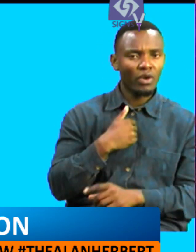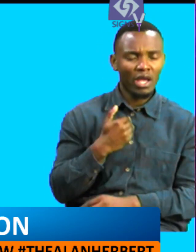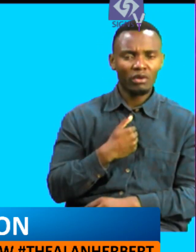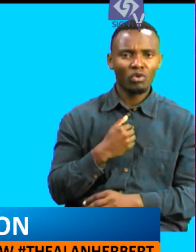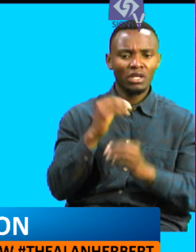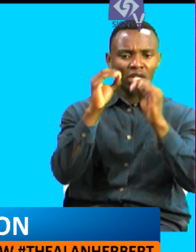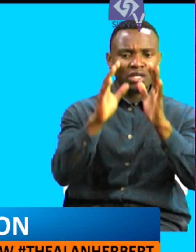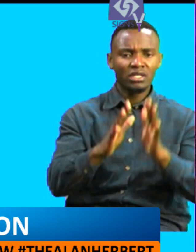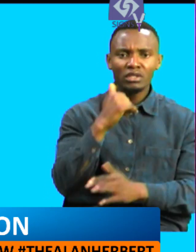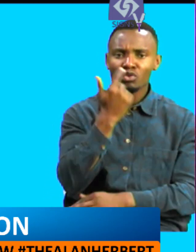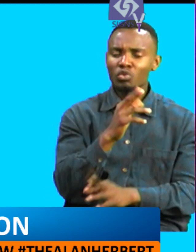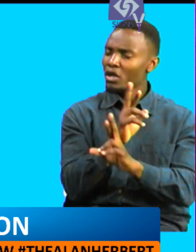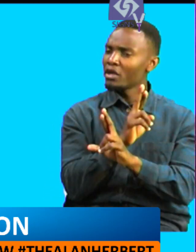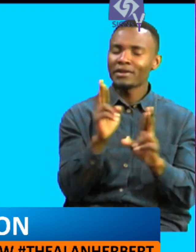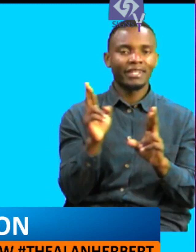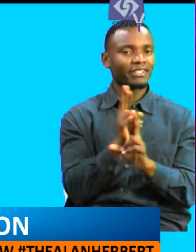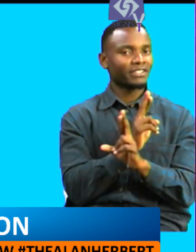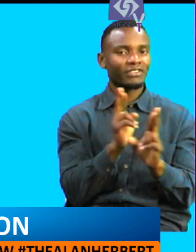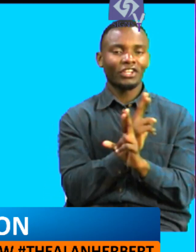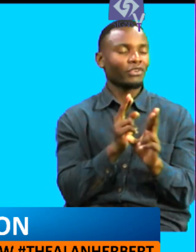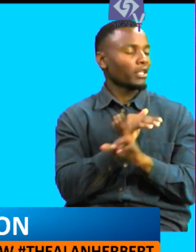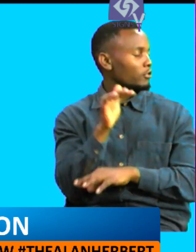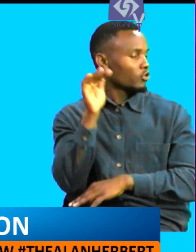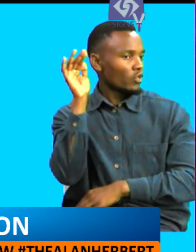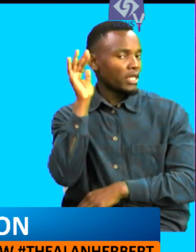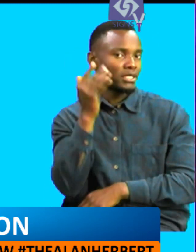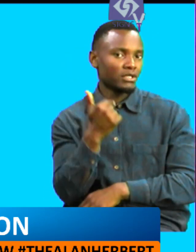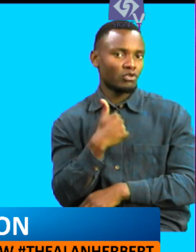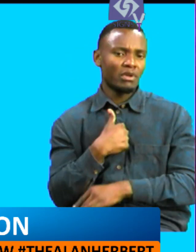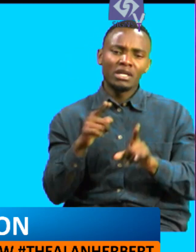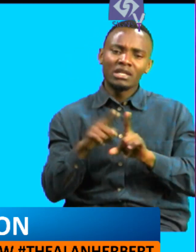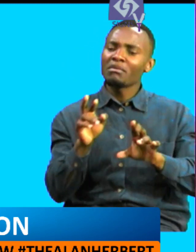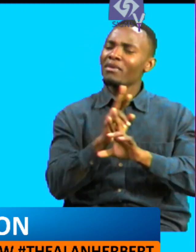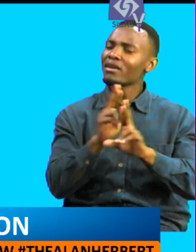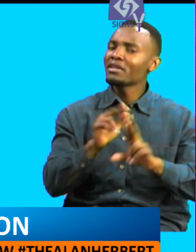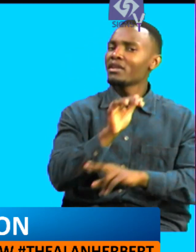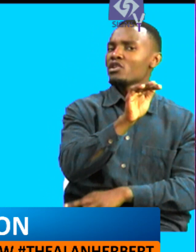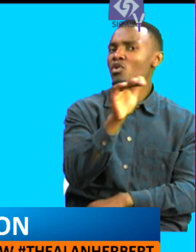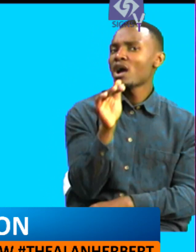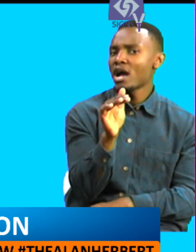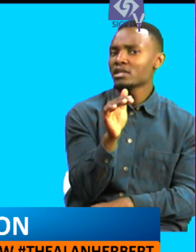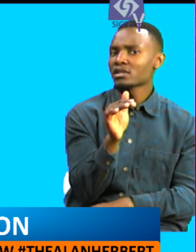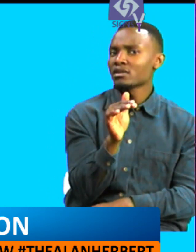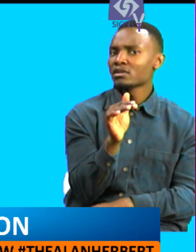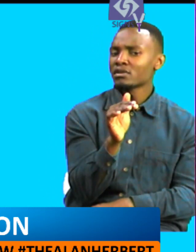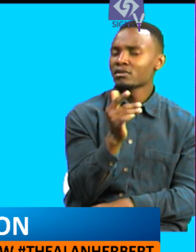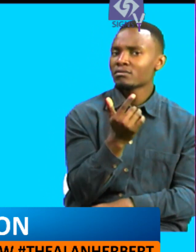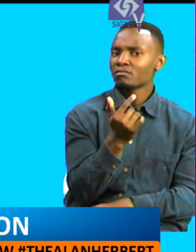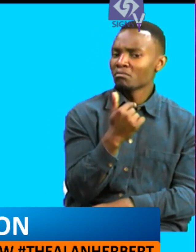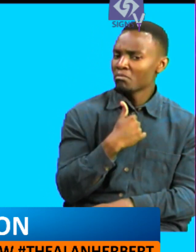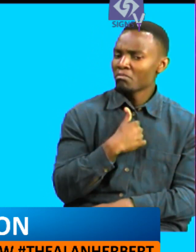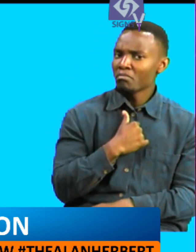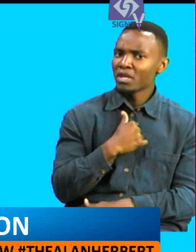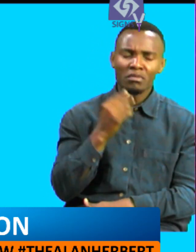were willing to listen, and they were willing to ask what is it that you